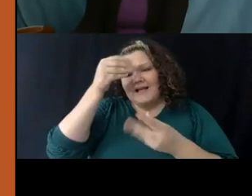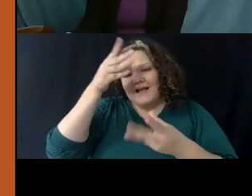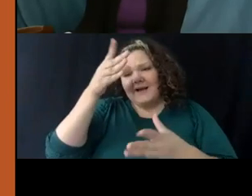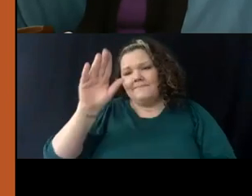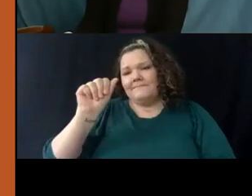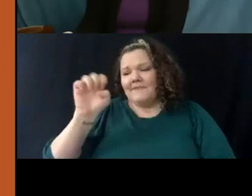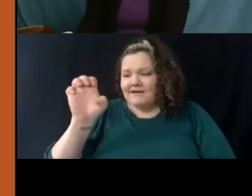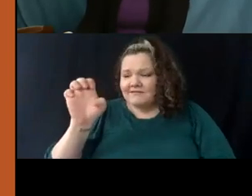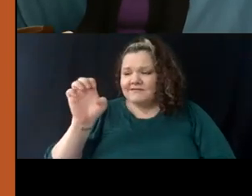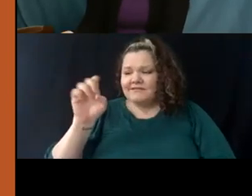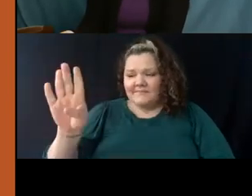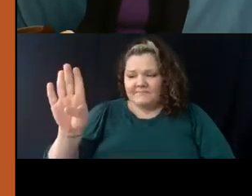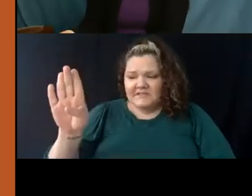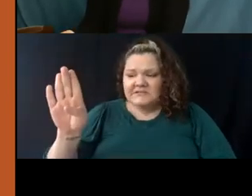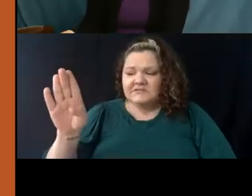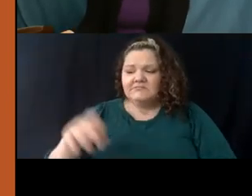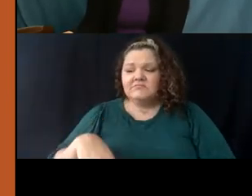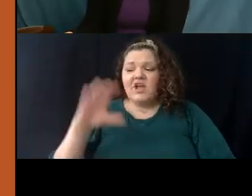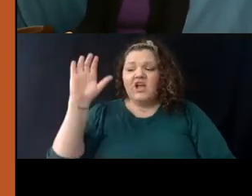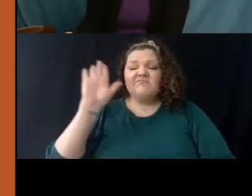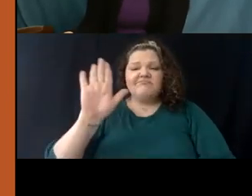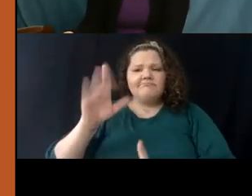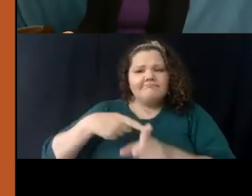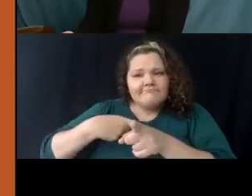And those can be found through library systems.